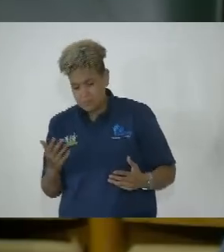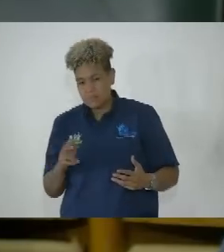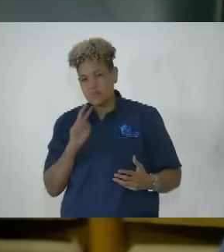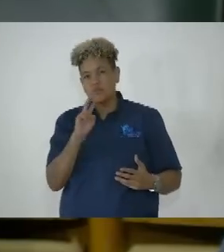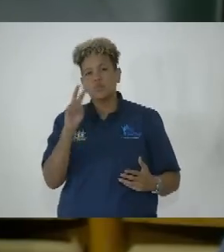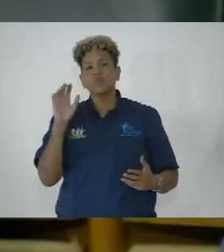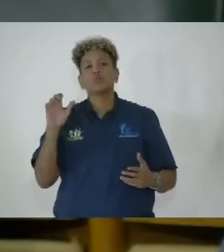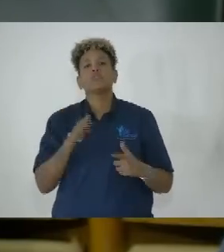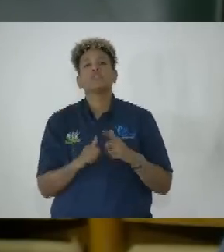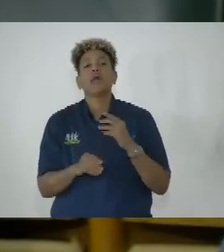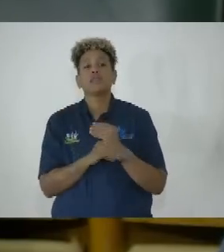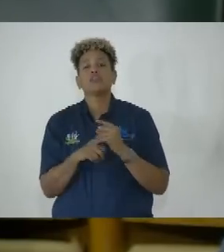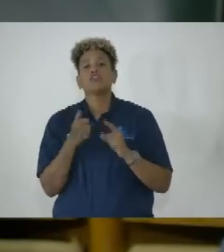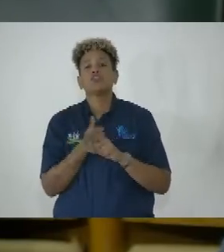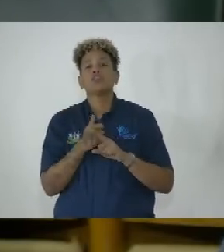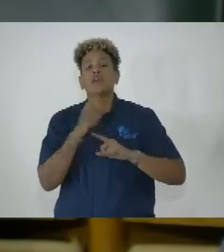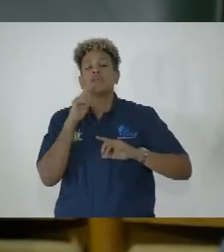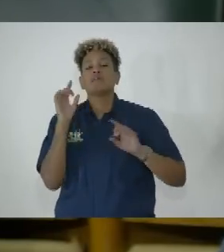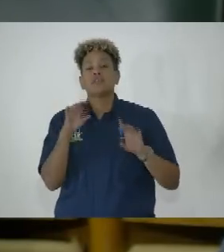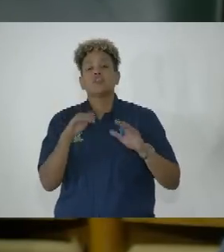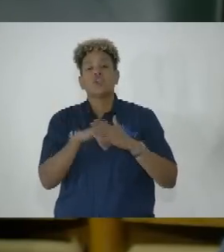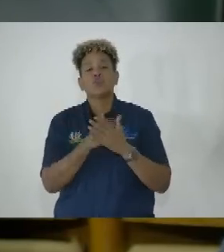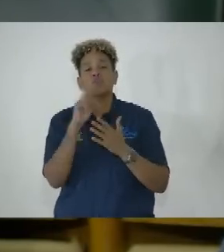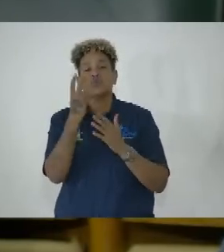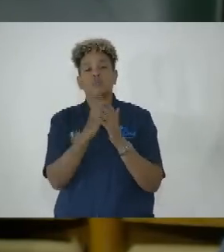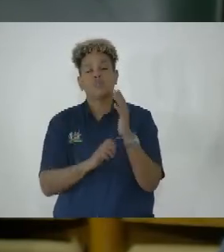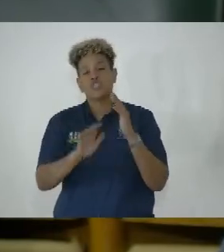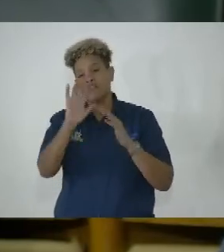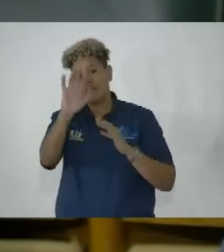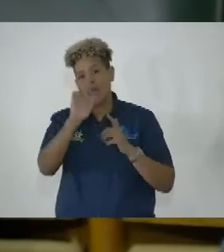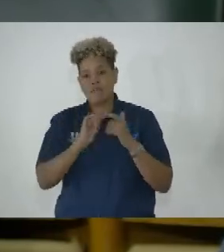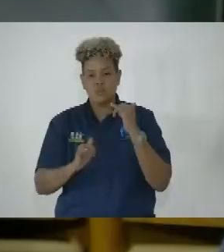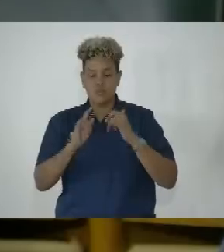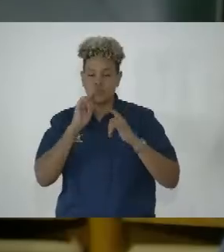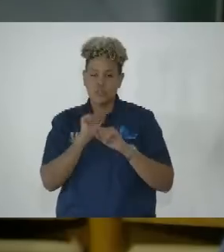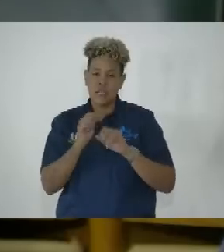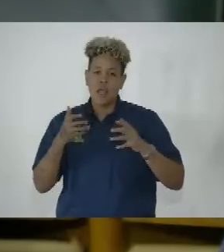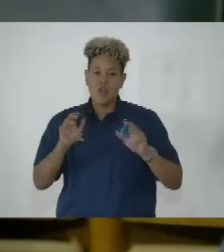2.2c also inserts a new subsection 5, which